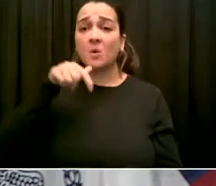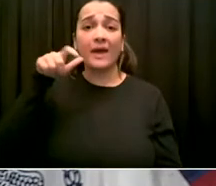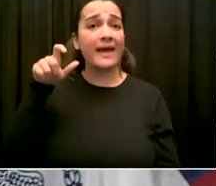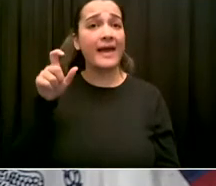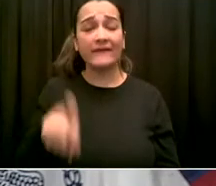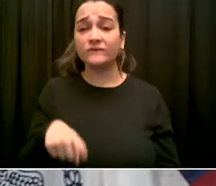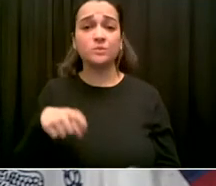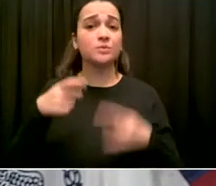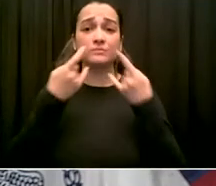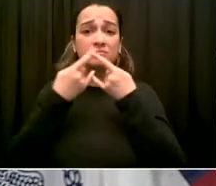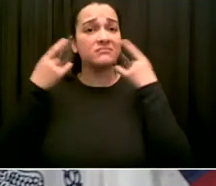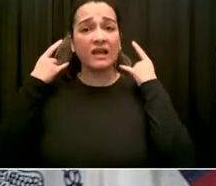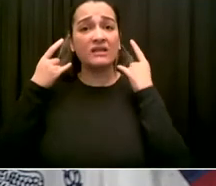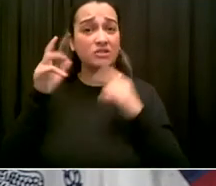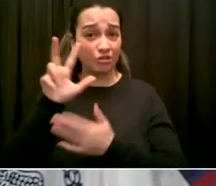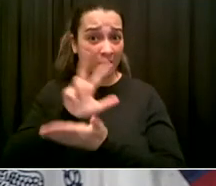say